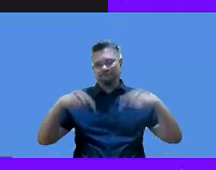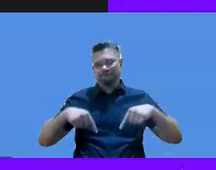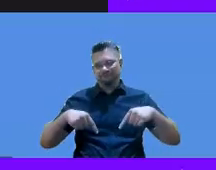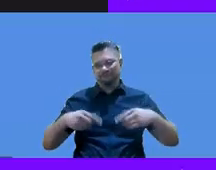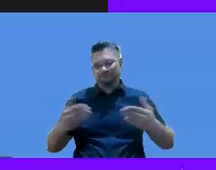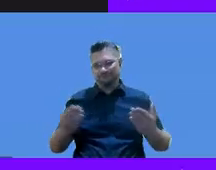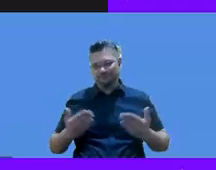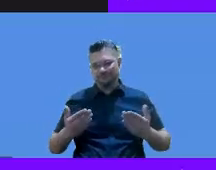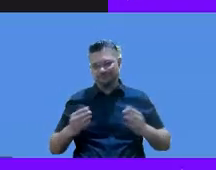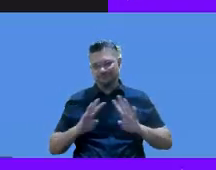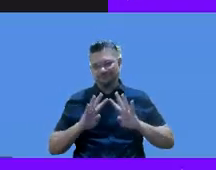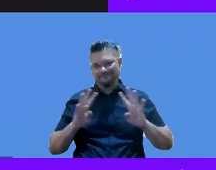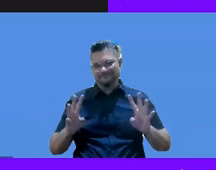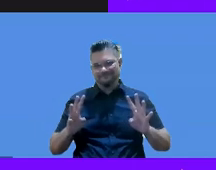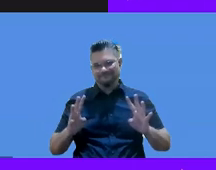has participated here.